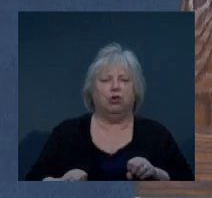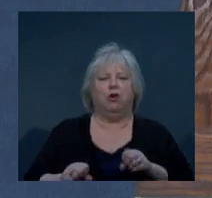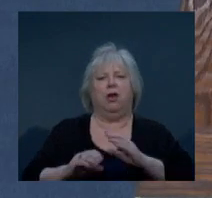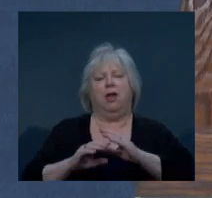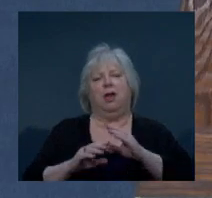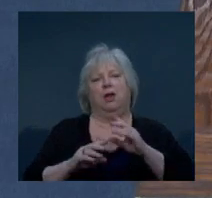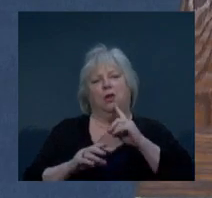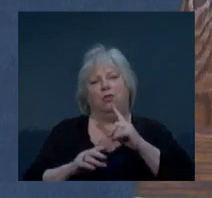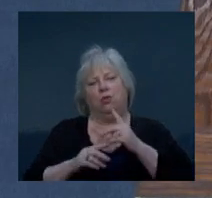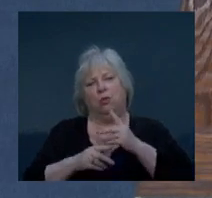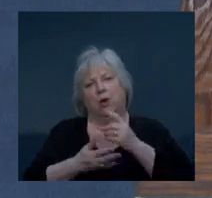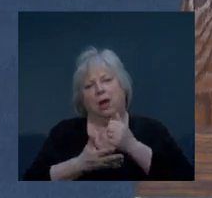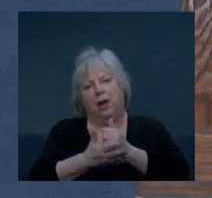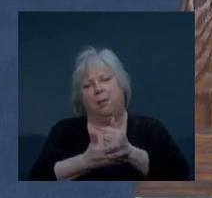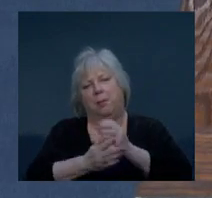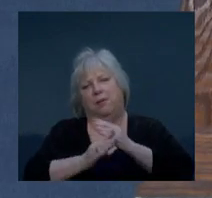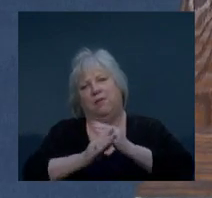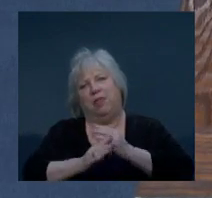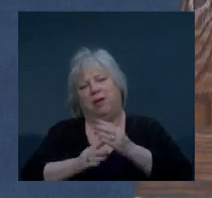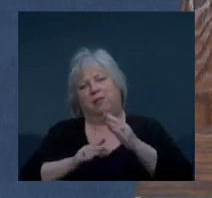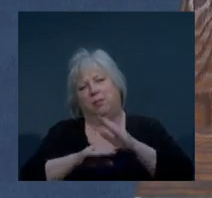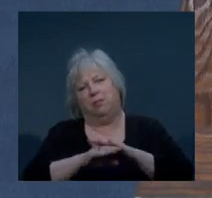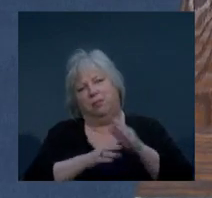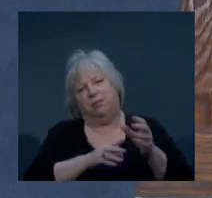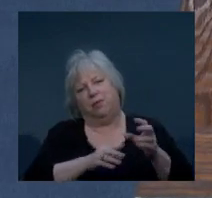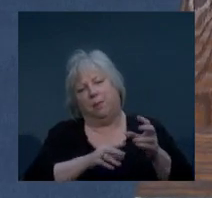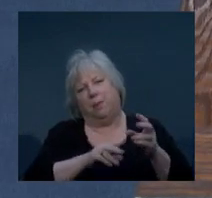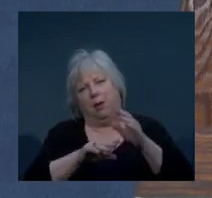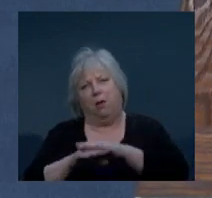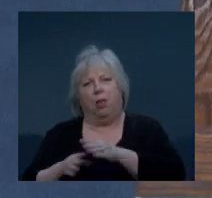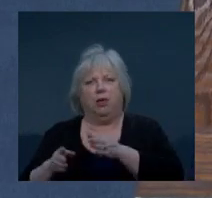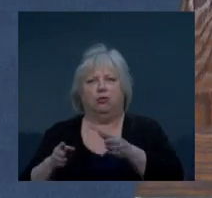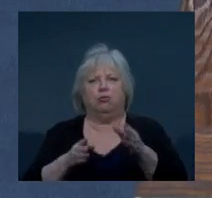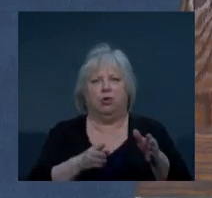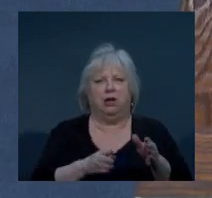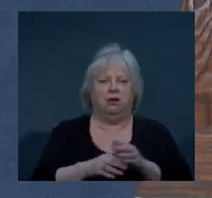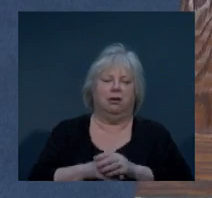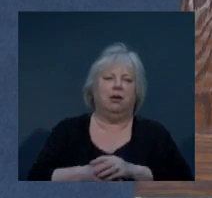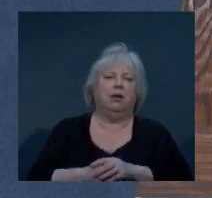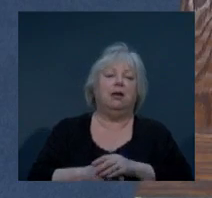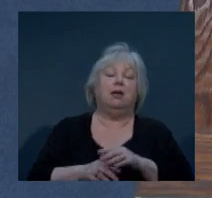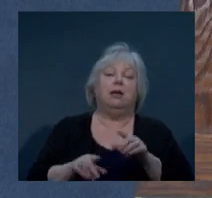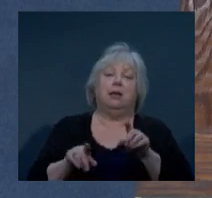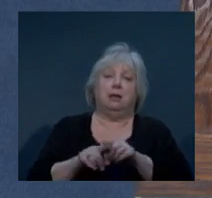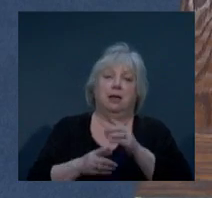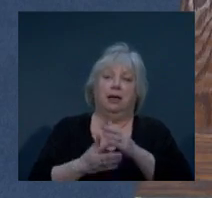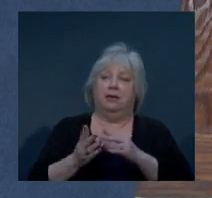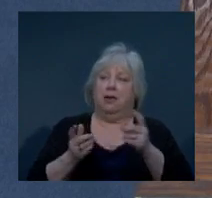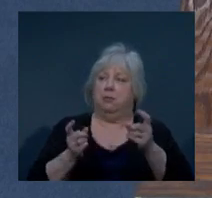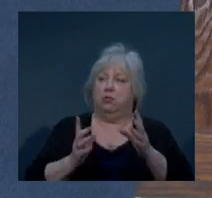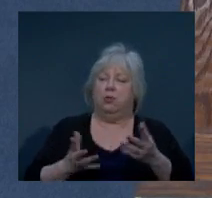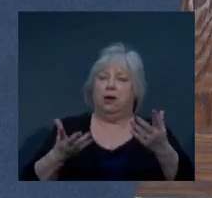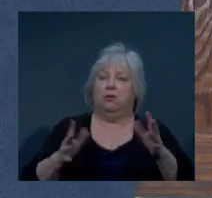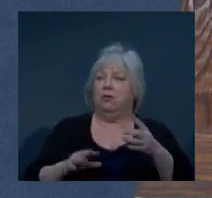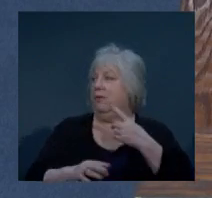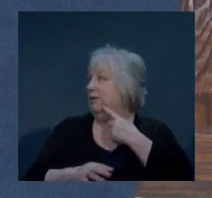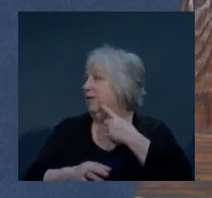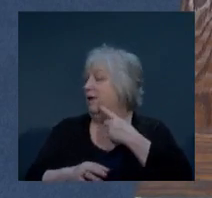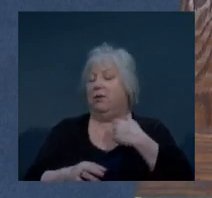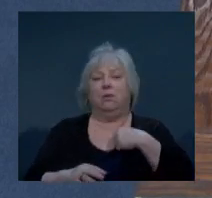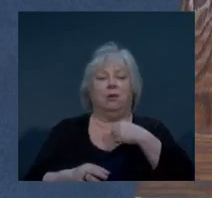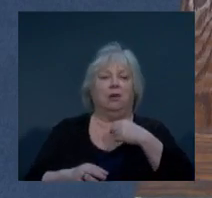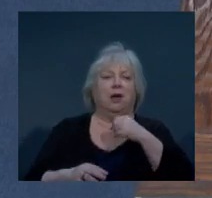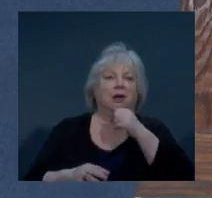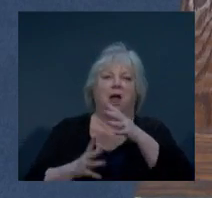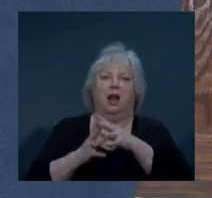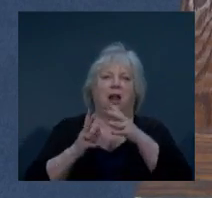from being on the street. I think, like some of these directors have said, there's not been a lot of